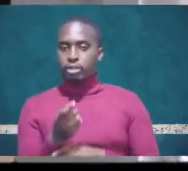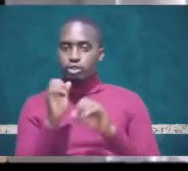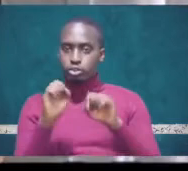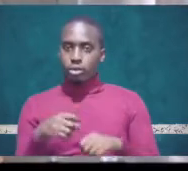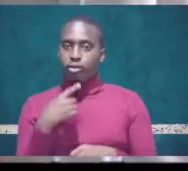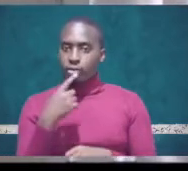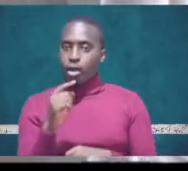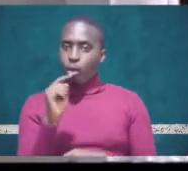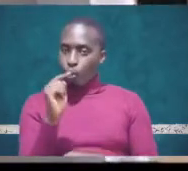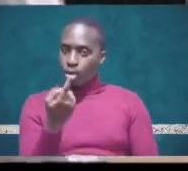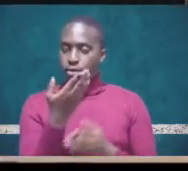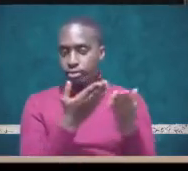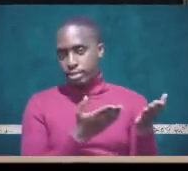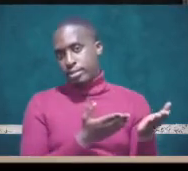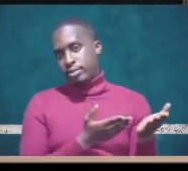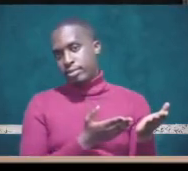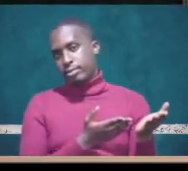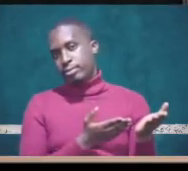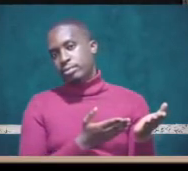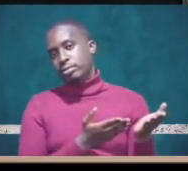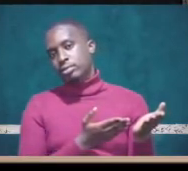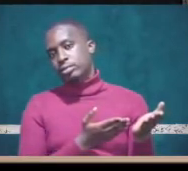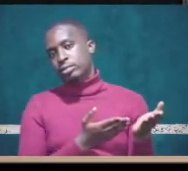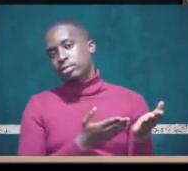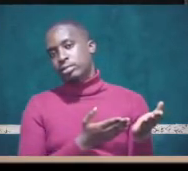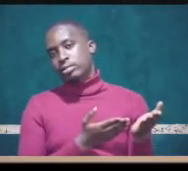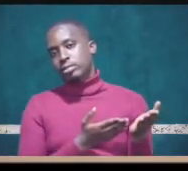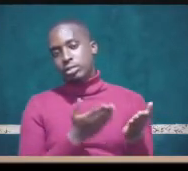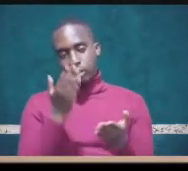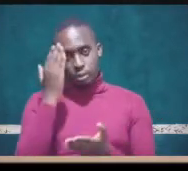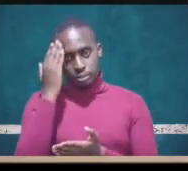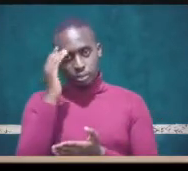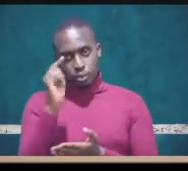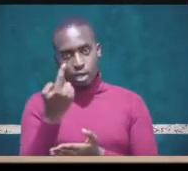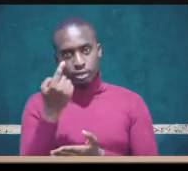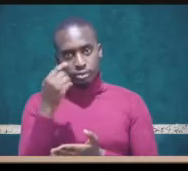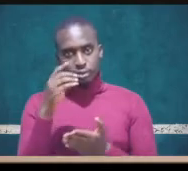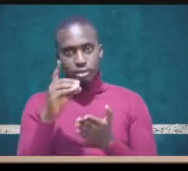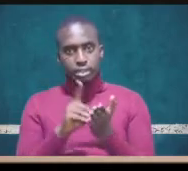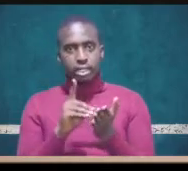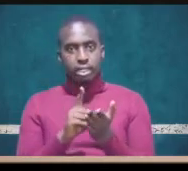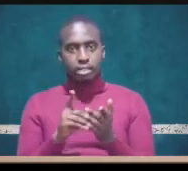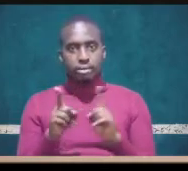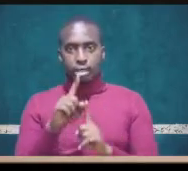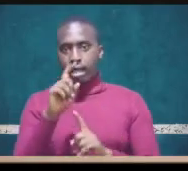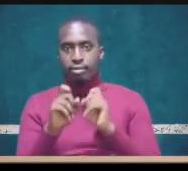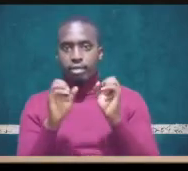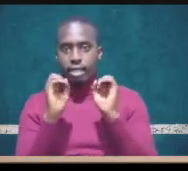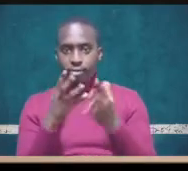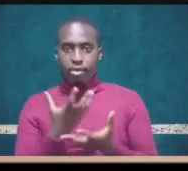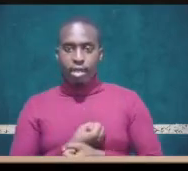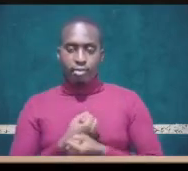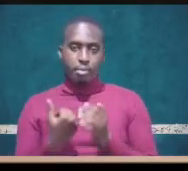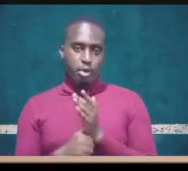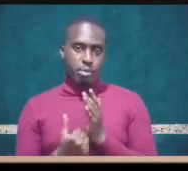can determine one of the, just one of the data that was asked when you have a